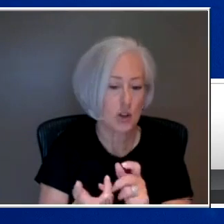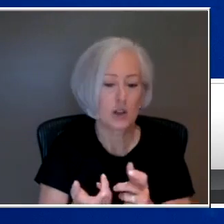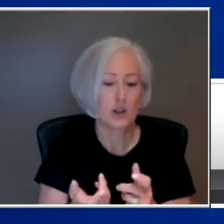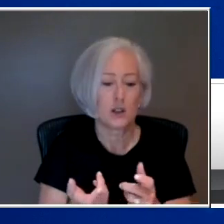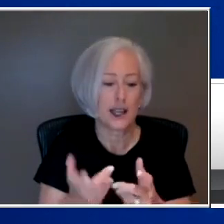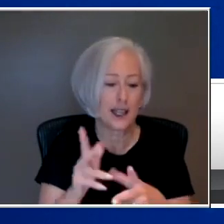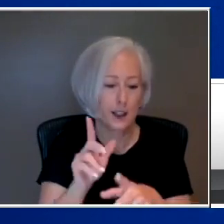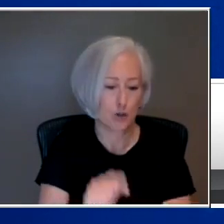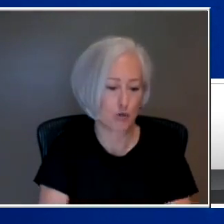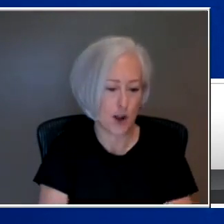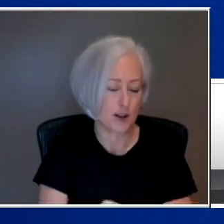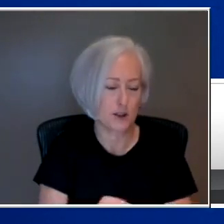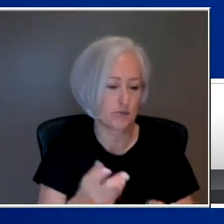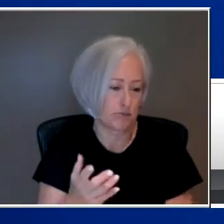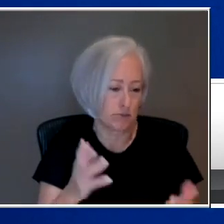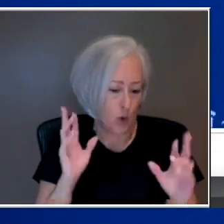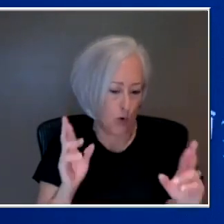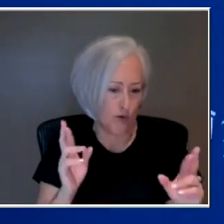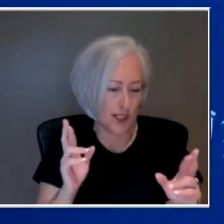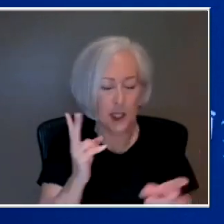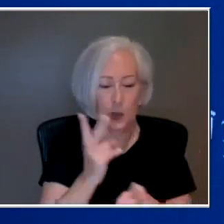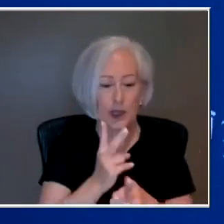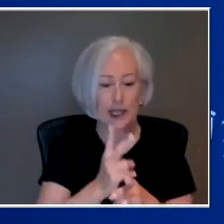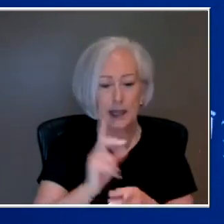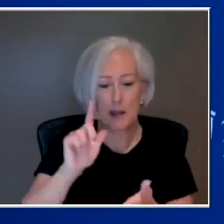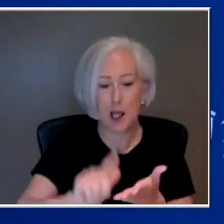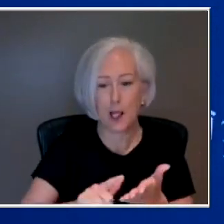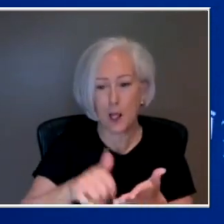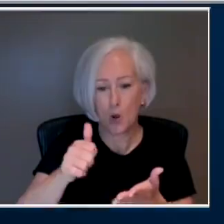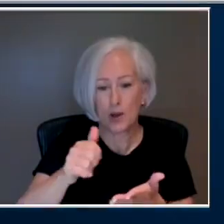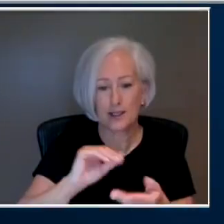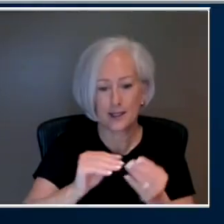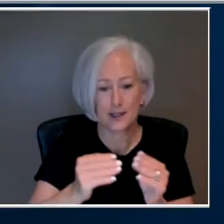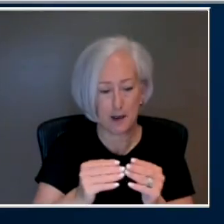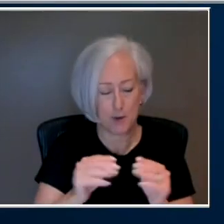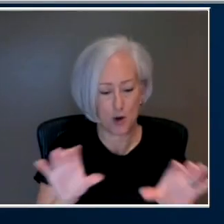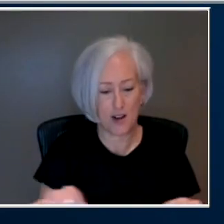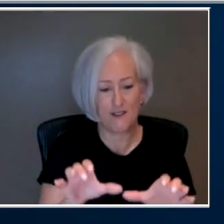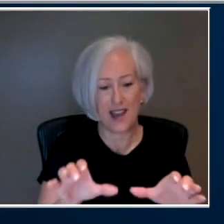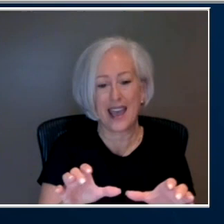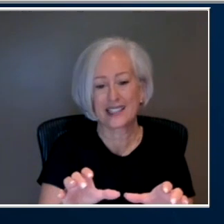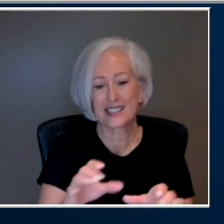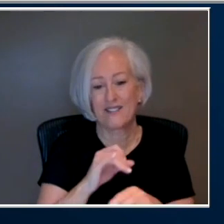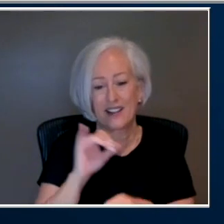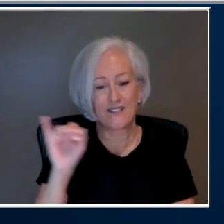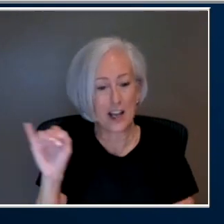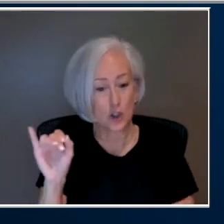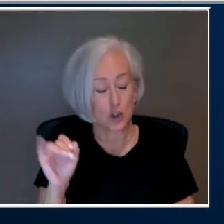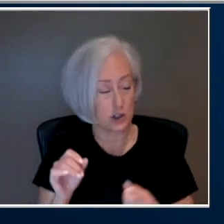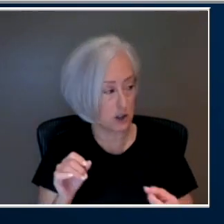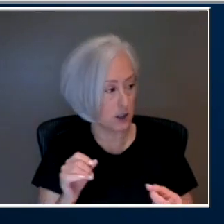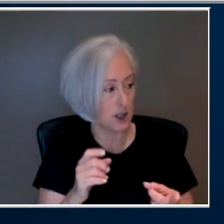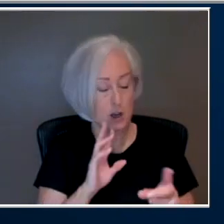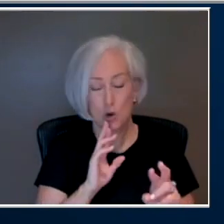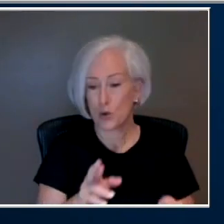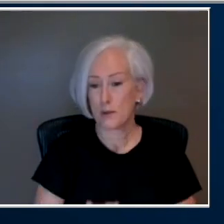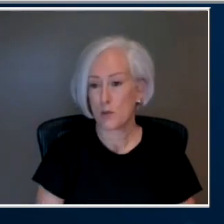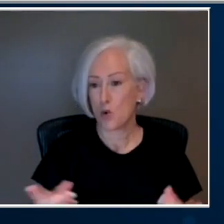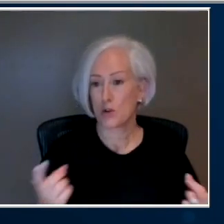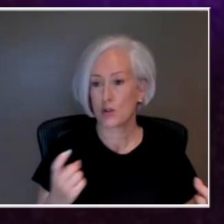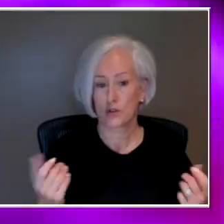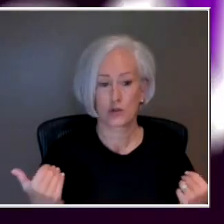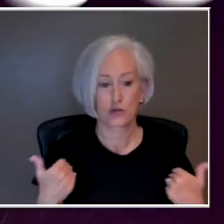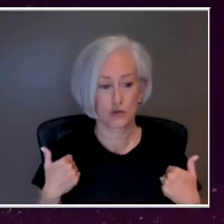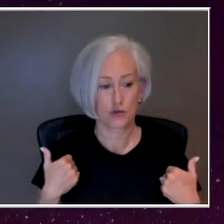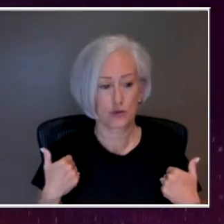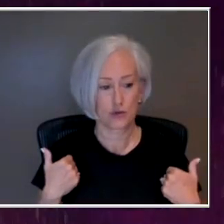keep the lowest numbers of active infections as possible. Do we have any reporters on the line today with any questions for Dr. Hawkinson?